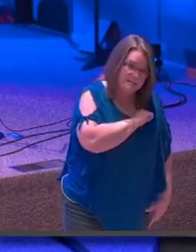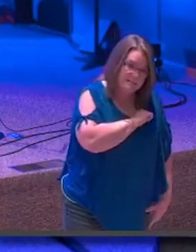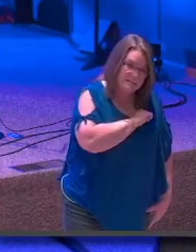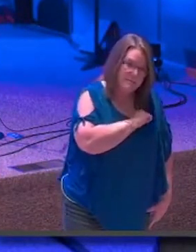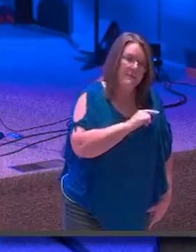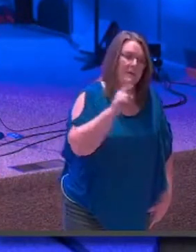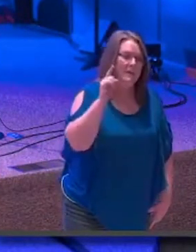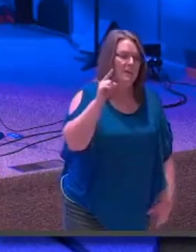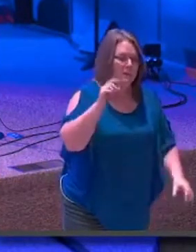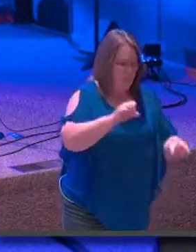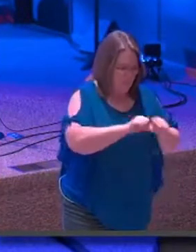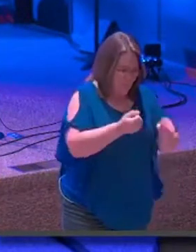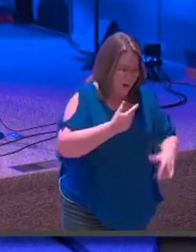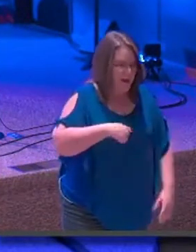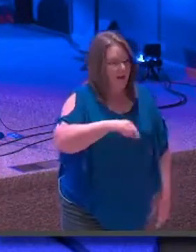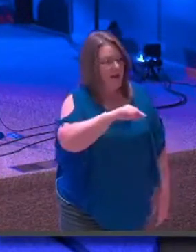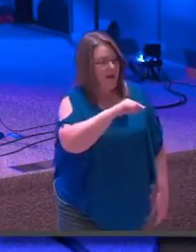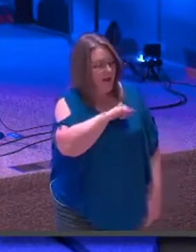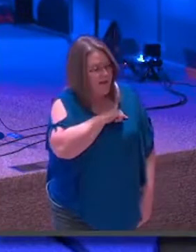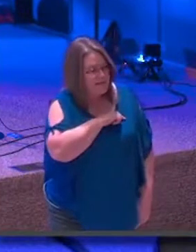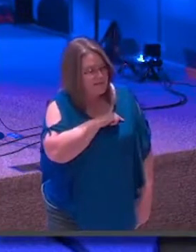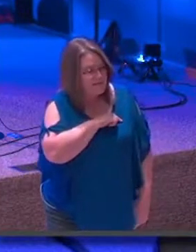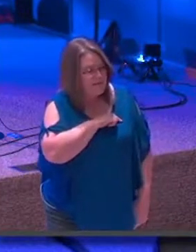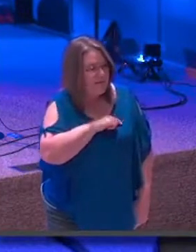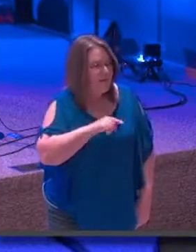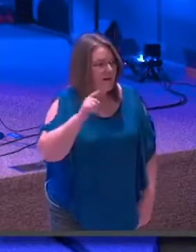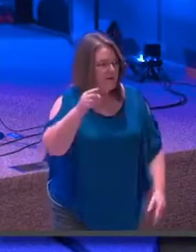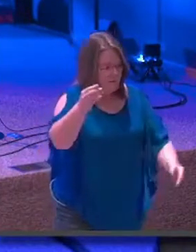break us, and that you give us.